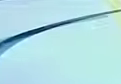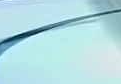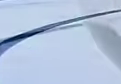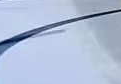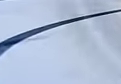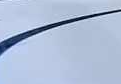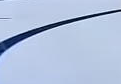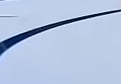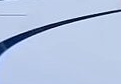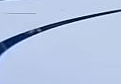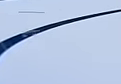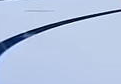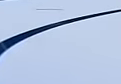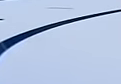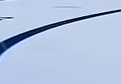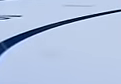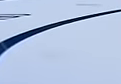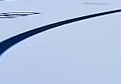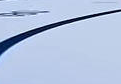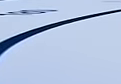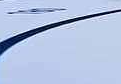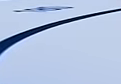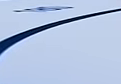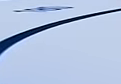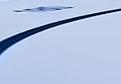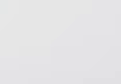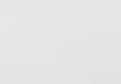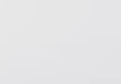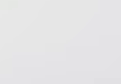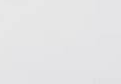The most common trigger